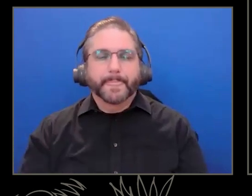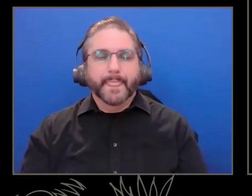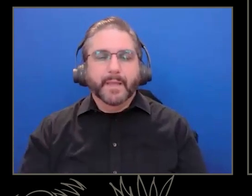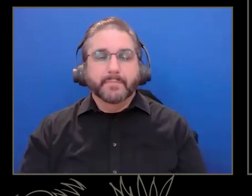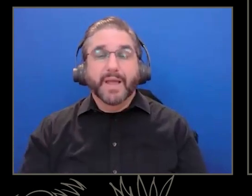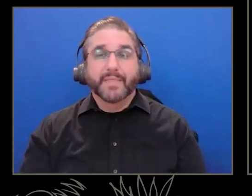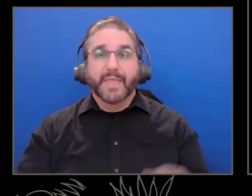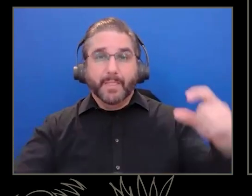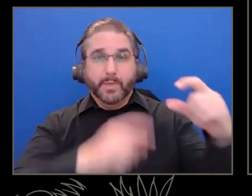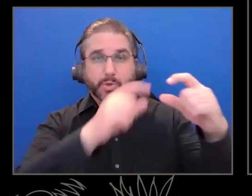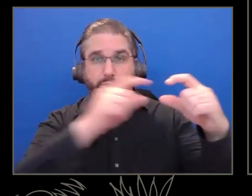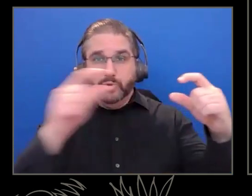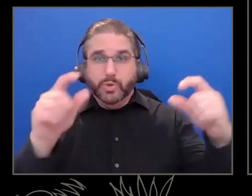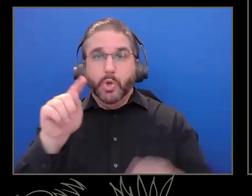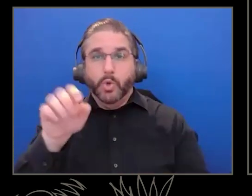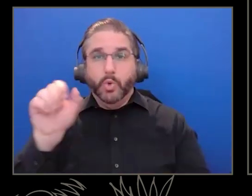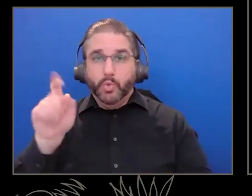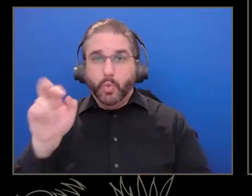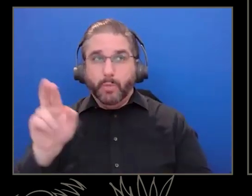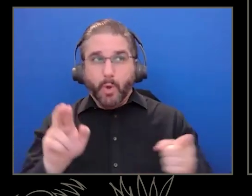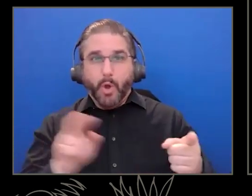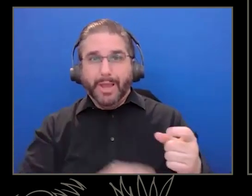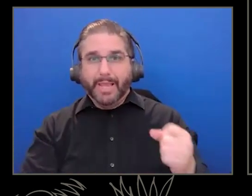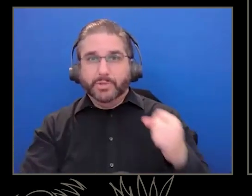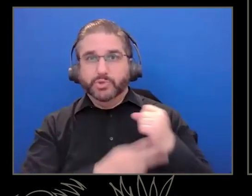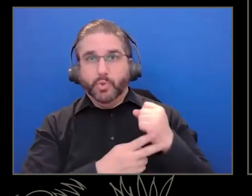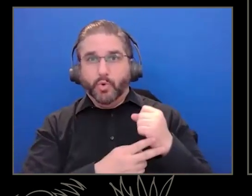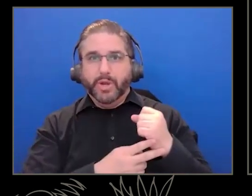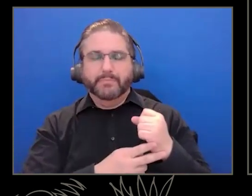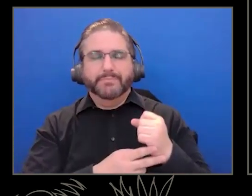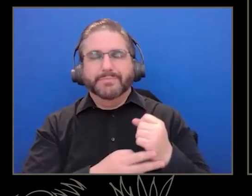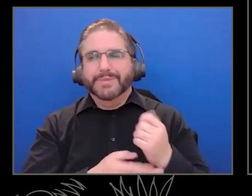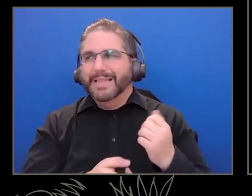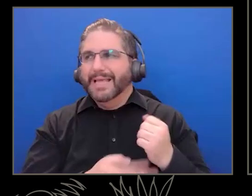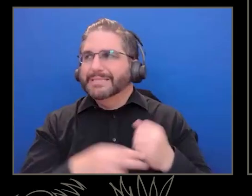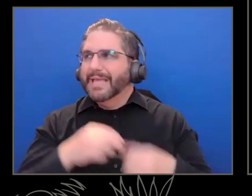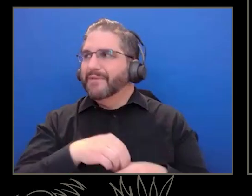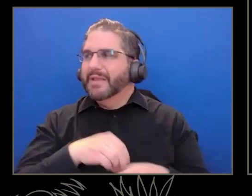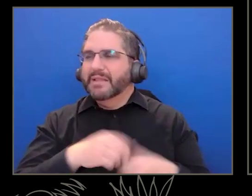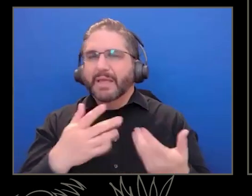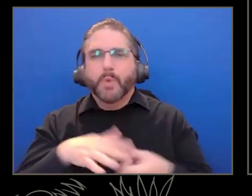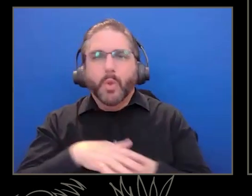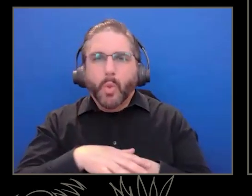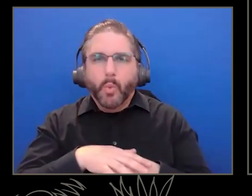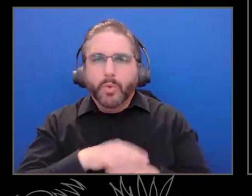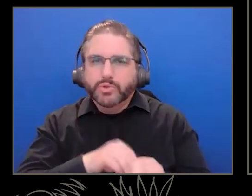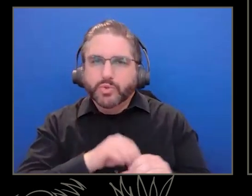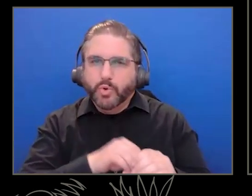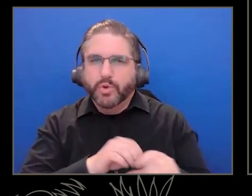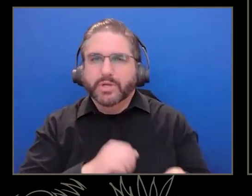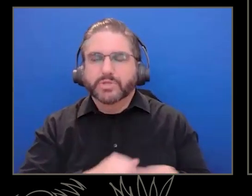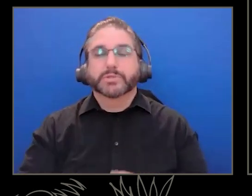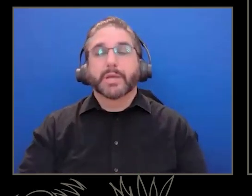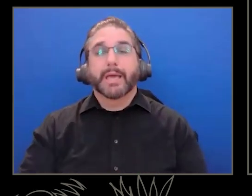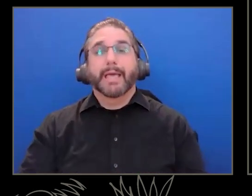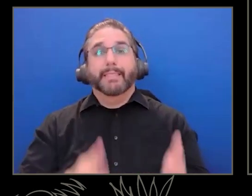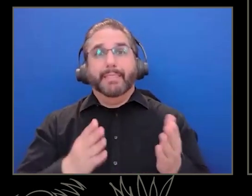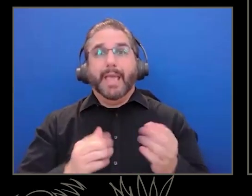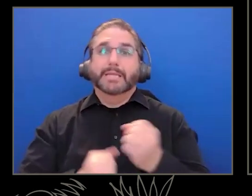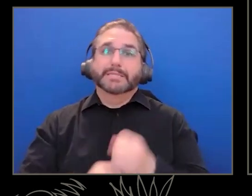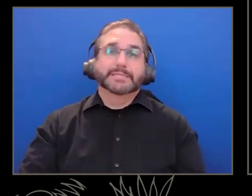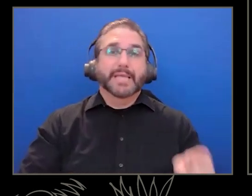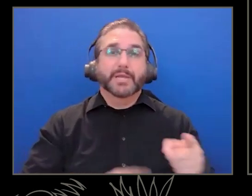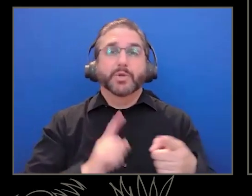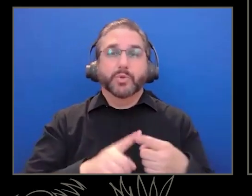toolbar can then store it, save it in something like local storage or something like that, and send this over to the